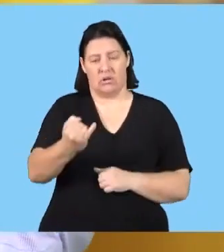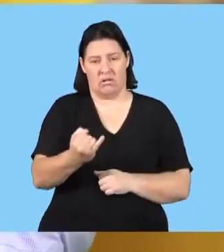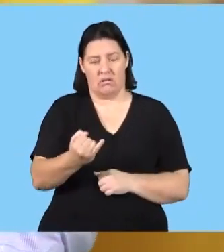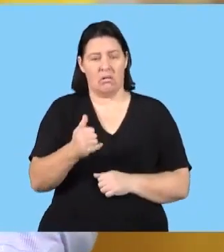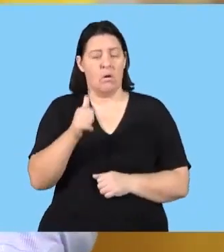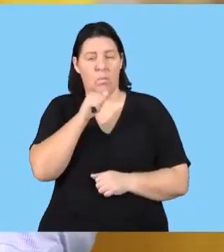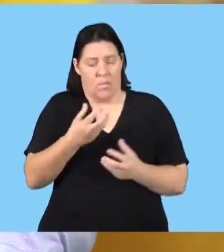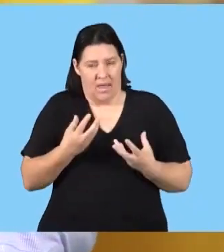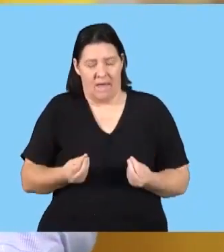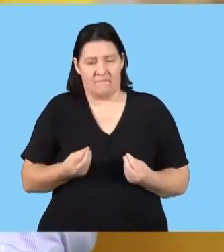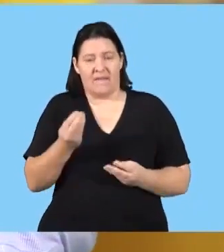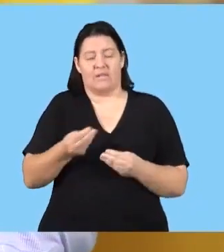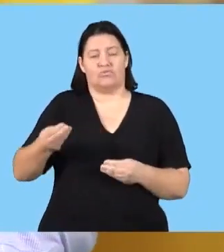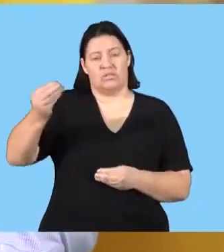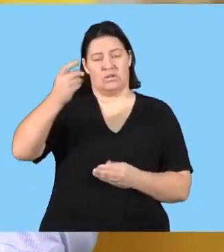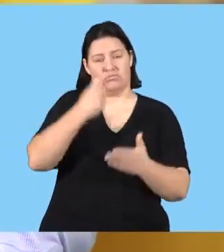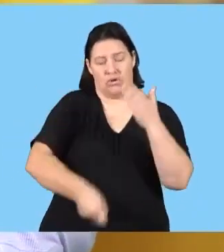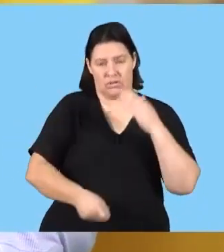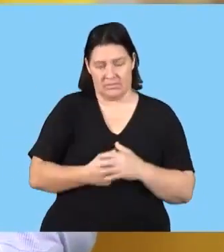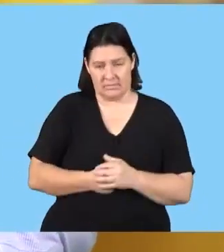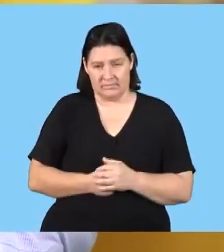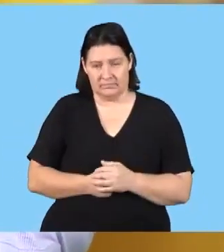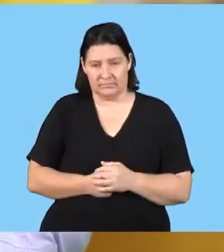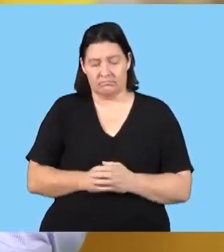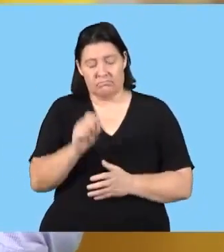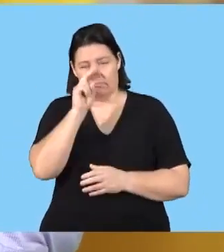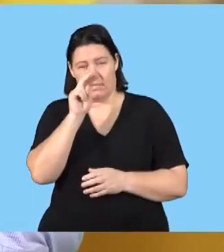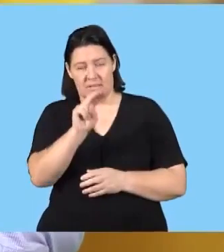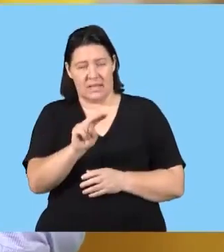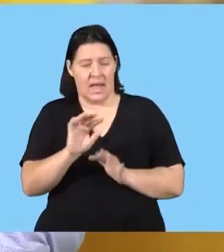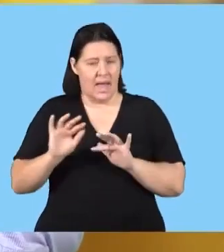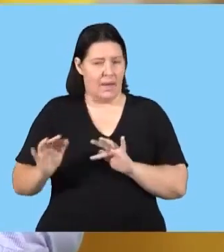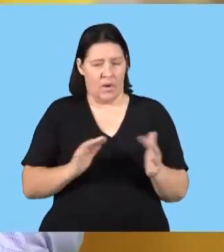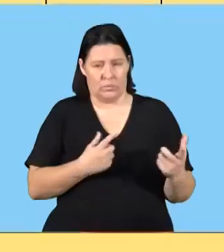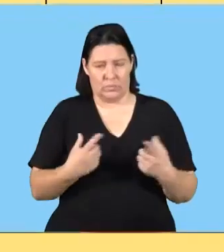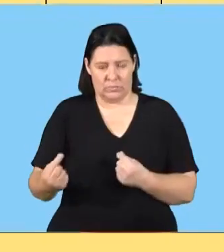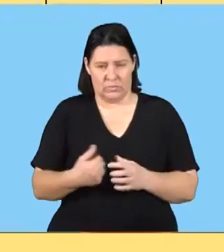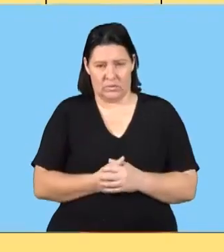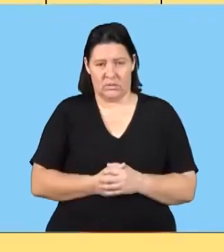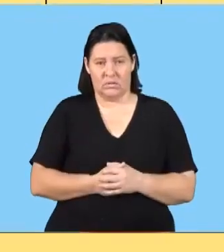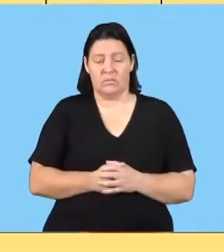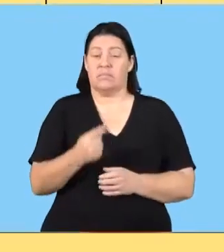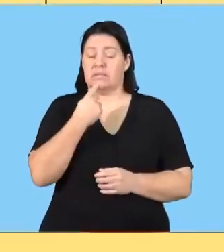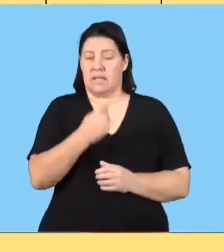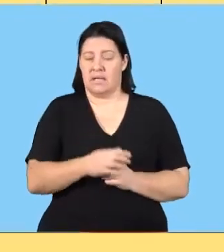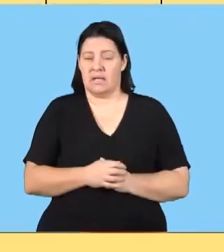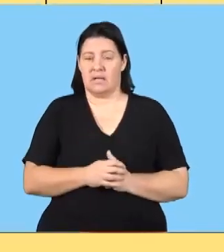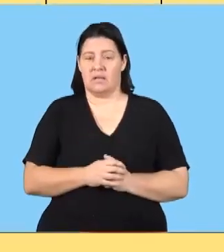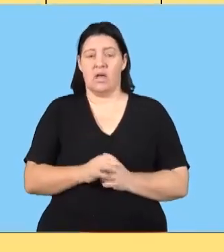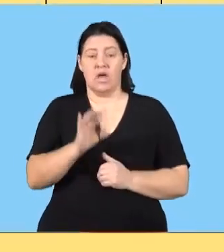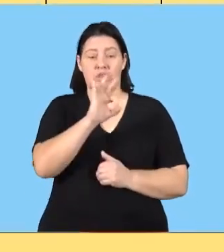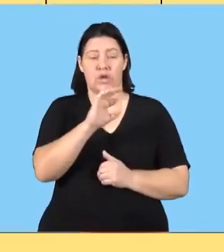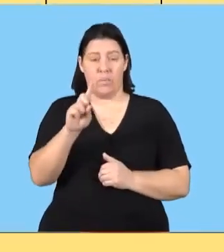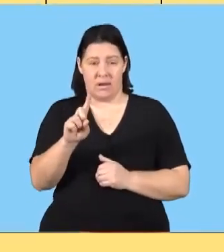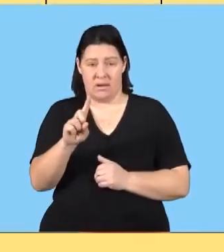have interest that has been charged. Let us see how we can do it. It says, on the